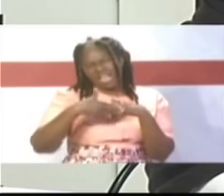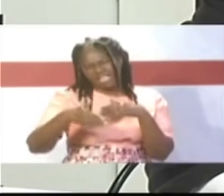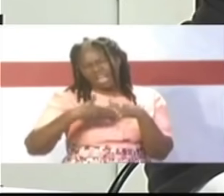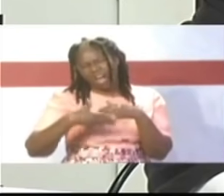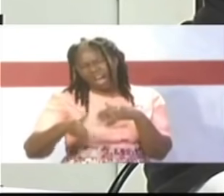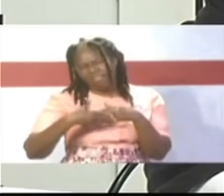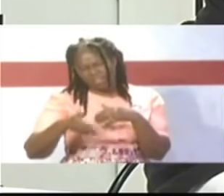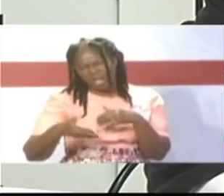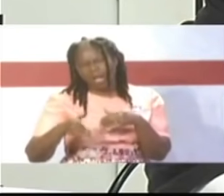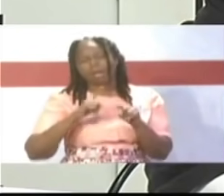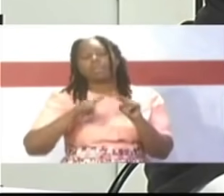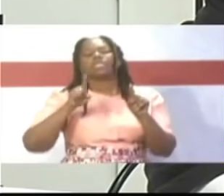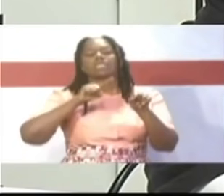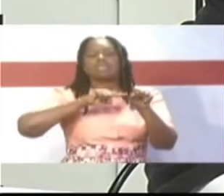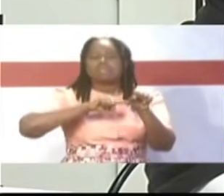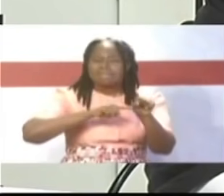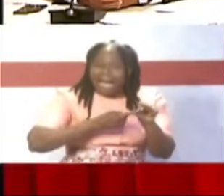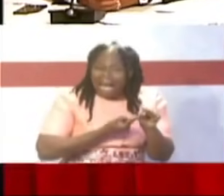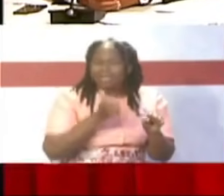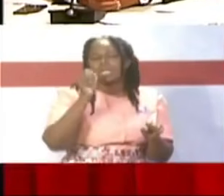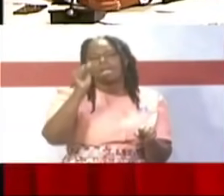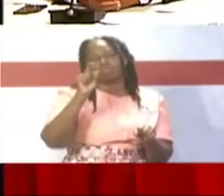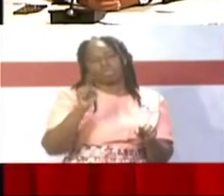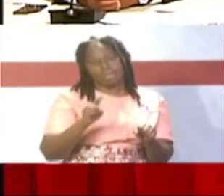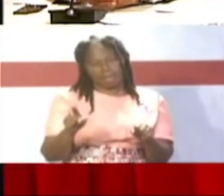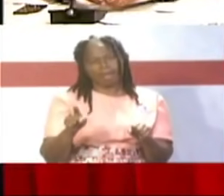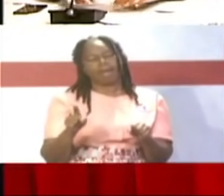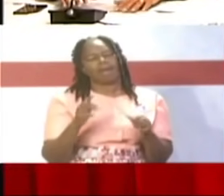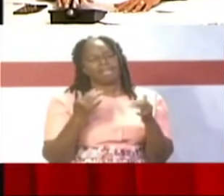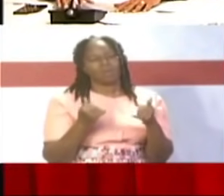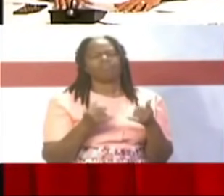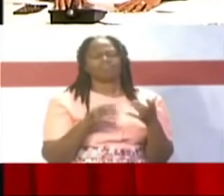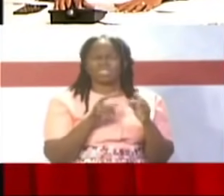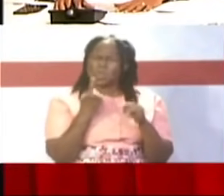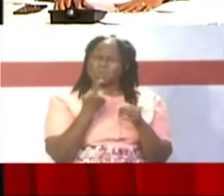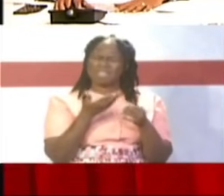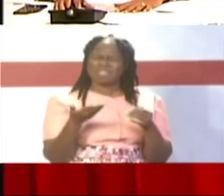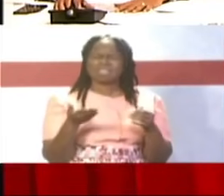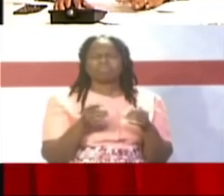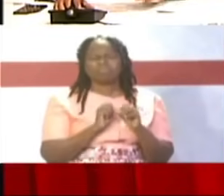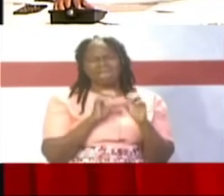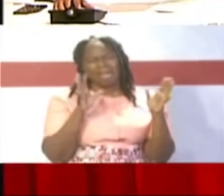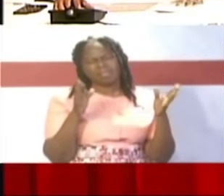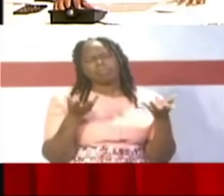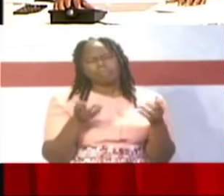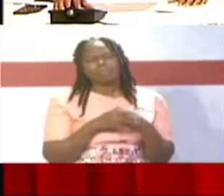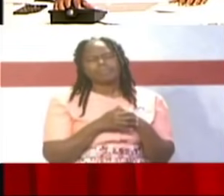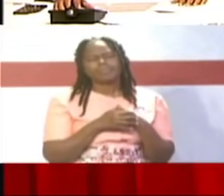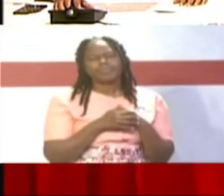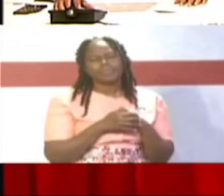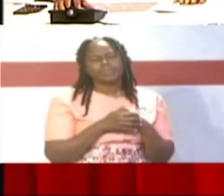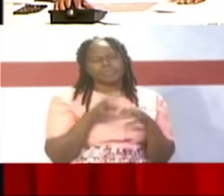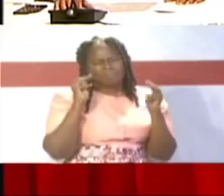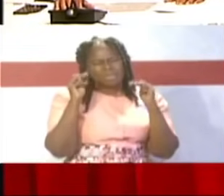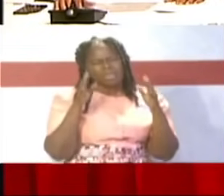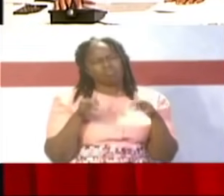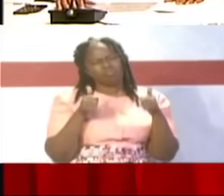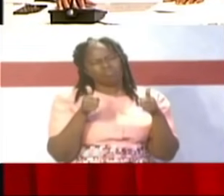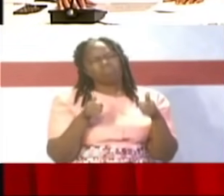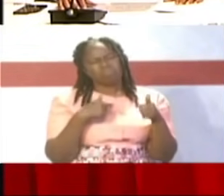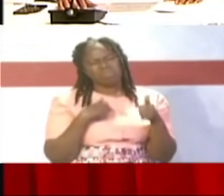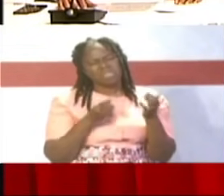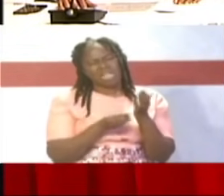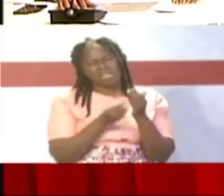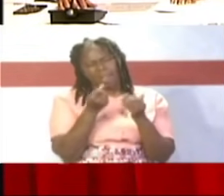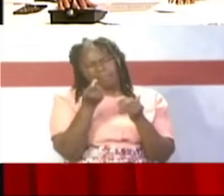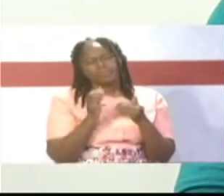saw from Minister's presentation. Thank you very much, CMO. And the Minister just